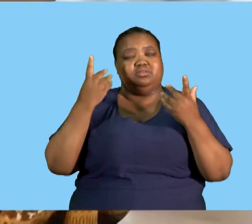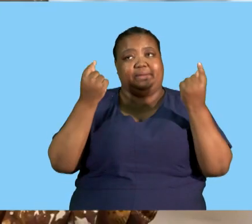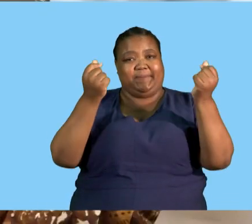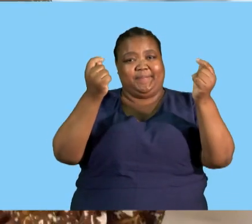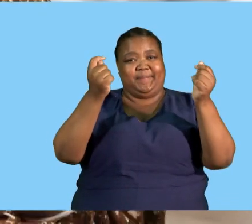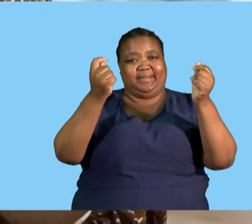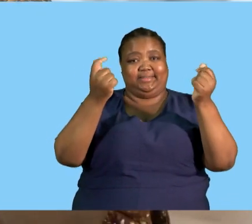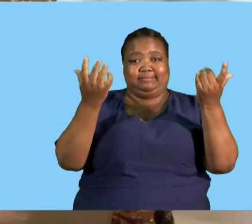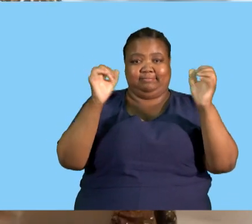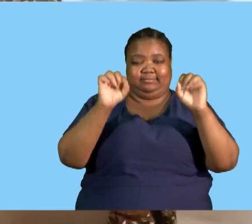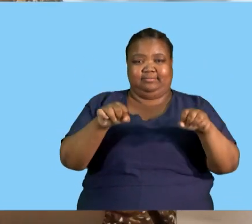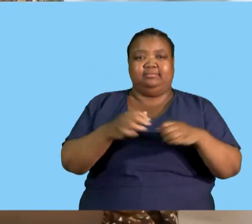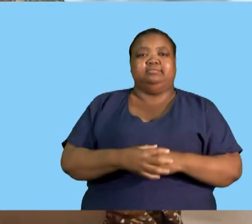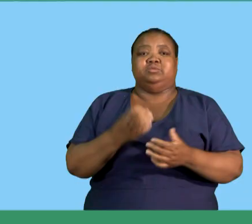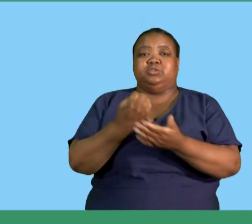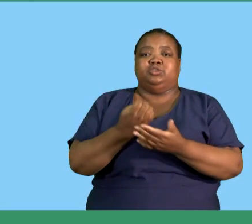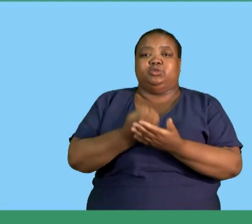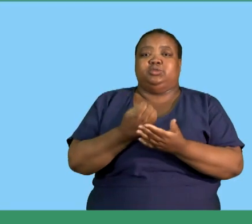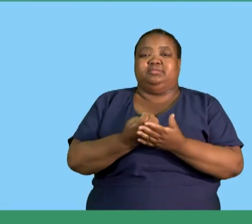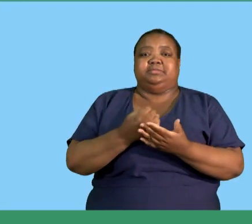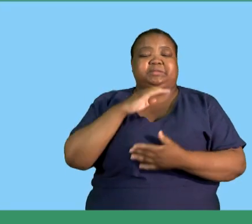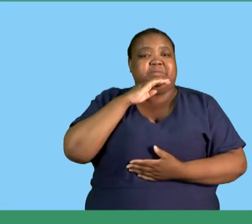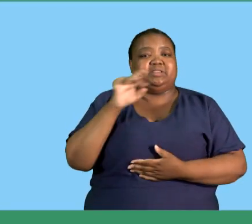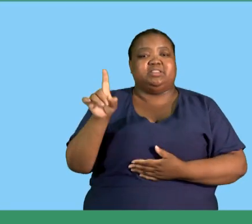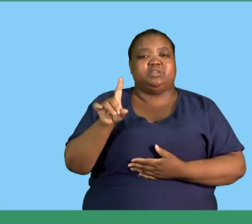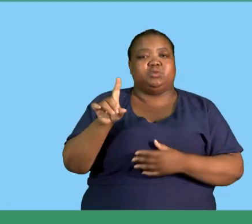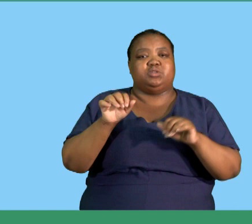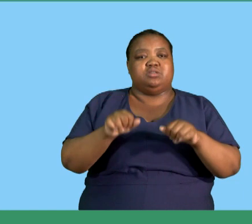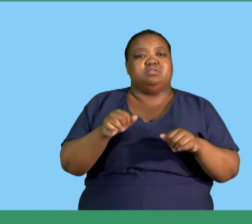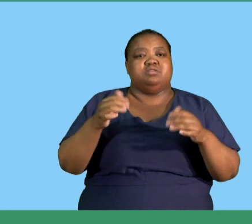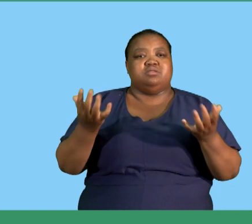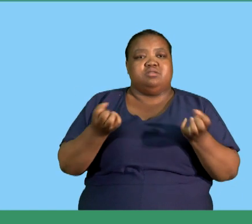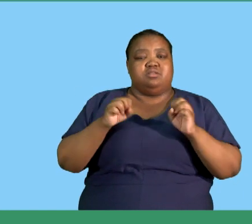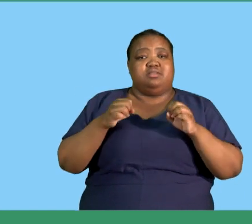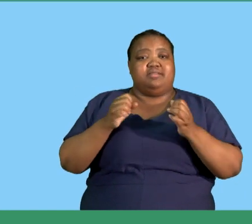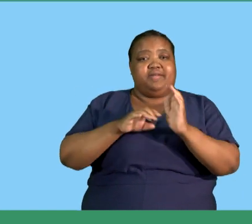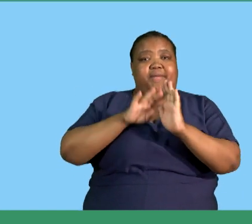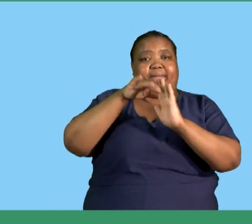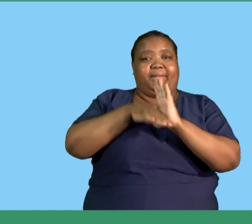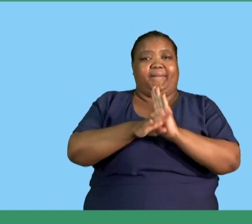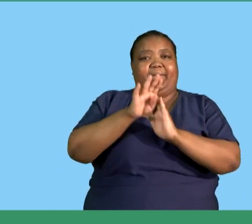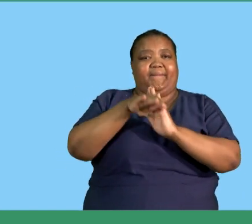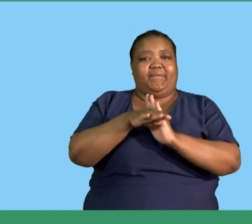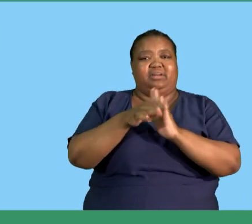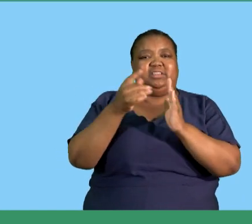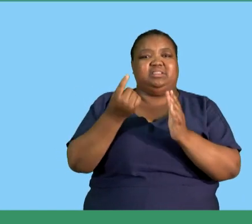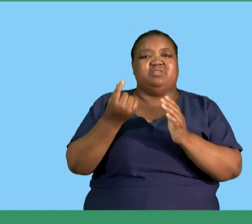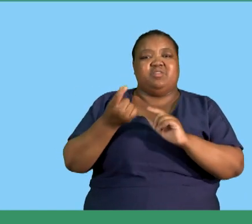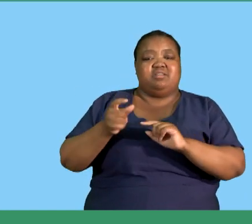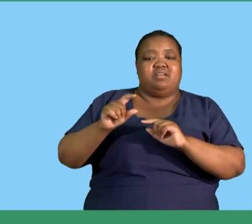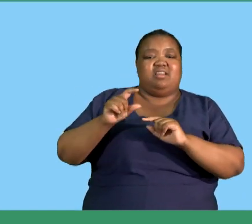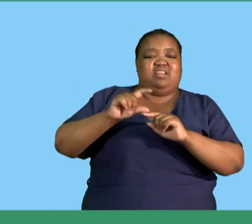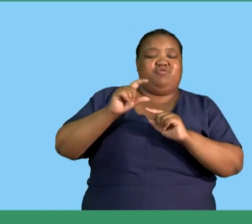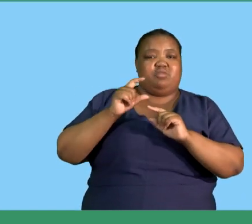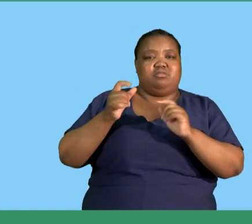of money. Yes. Right. So when they say economic, what do they mean here? Inflation or interest rates may negatively impact